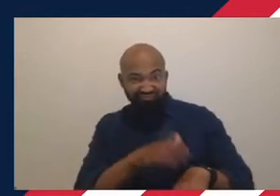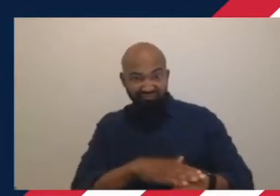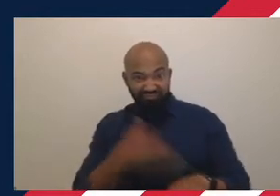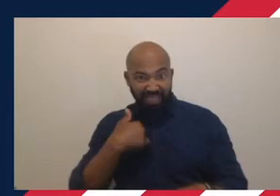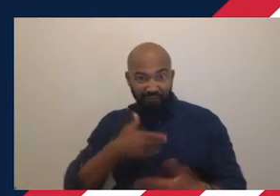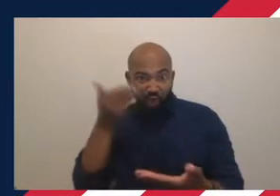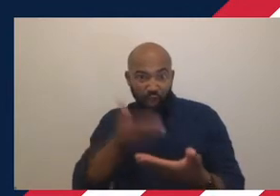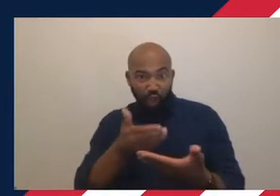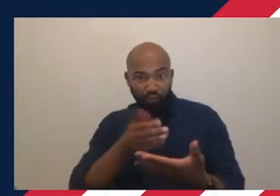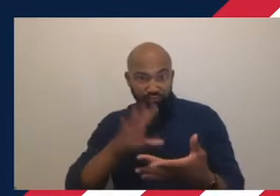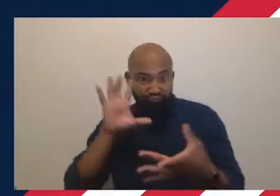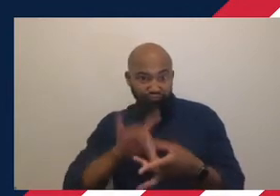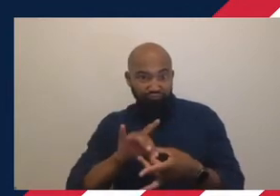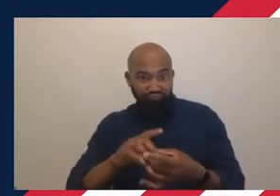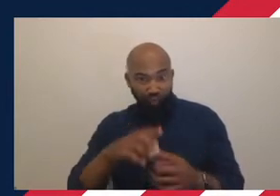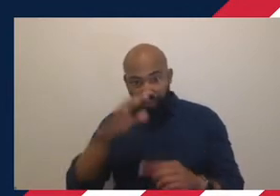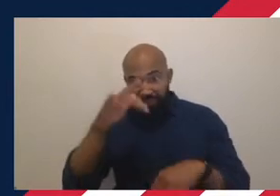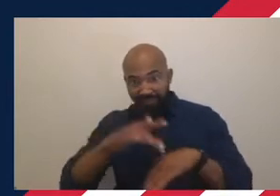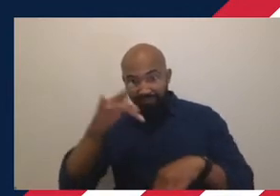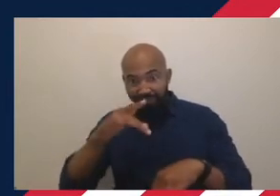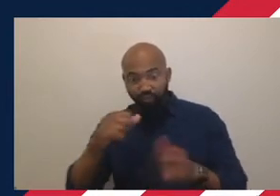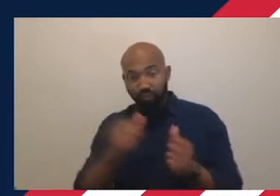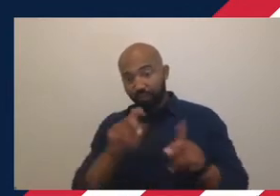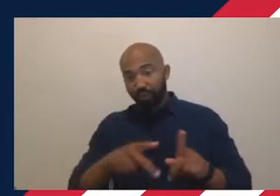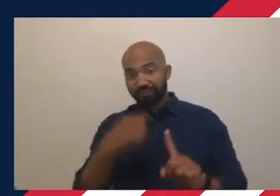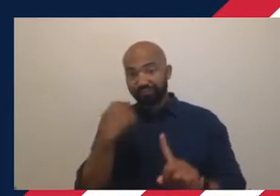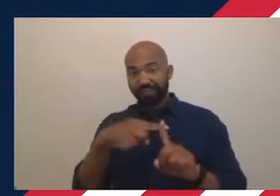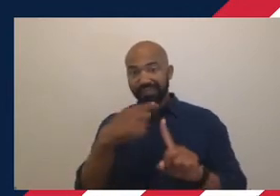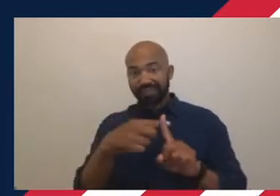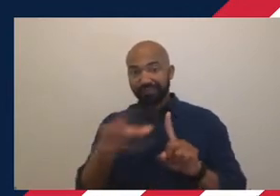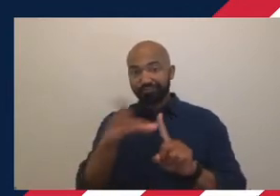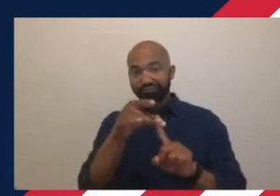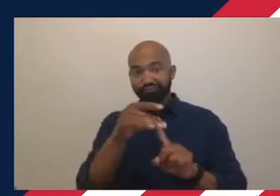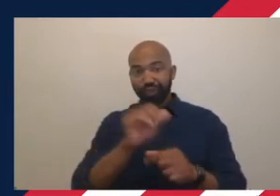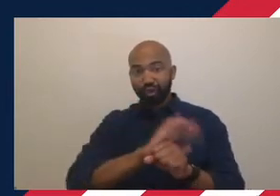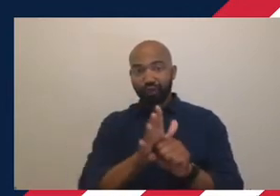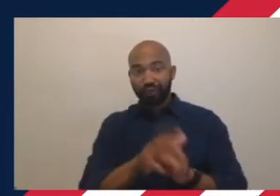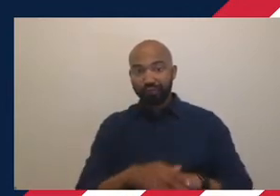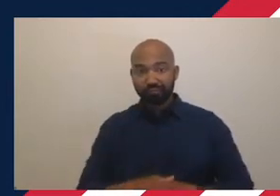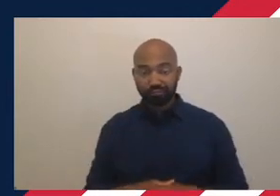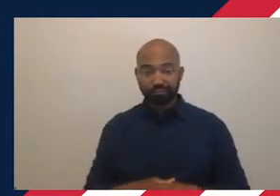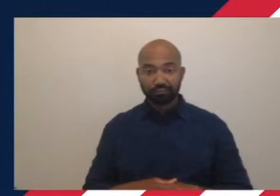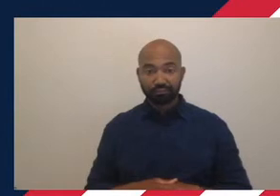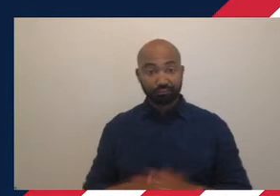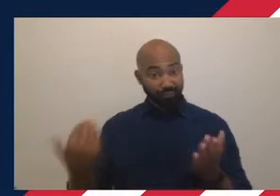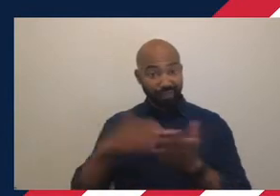that has tested positive. And the letter says that